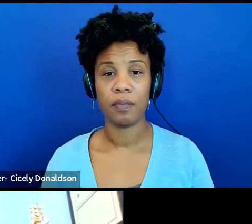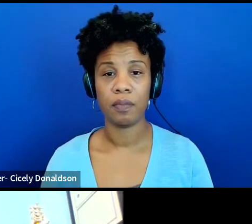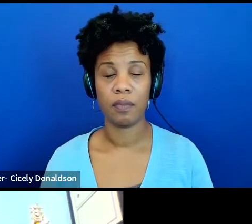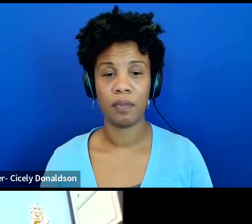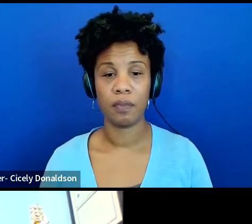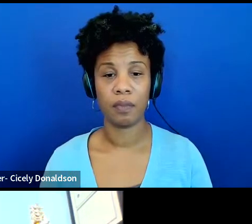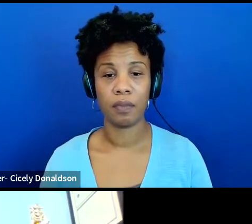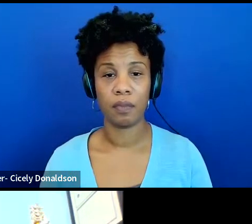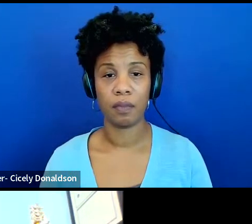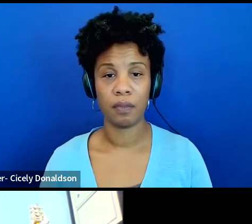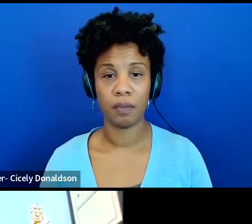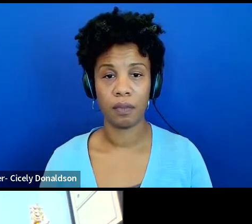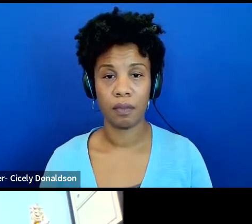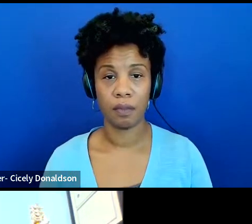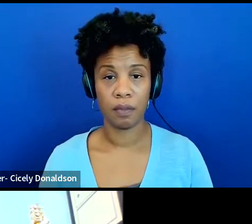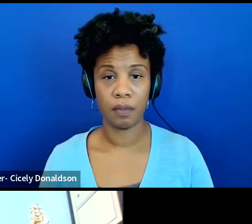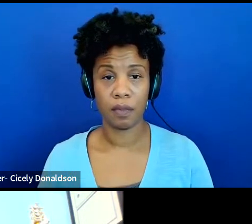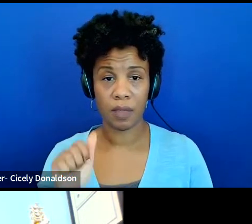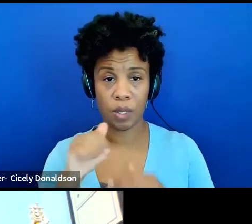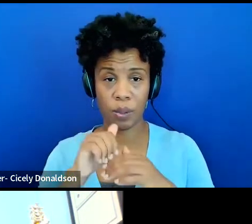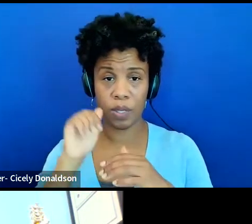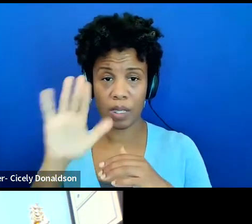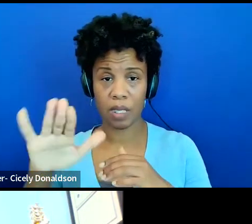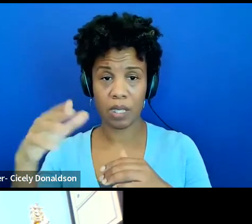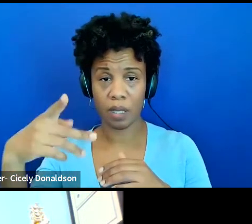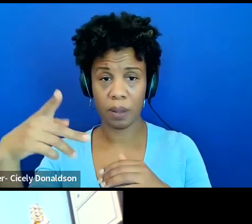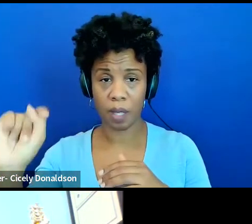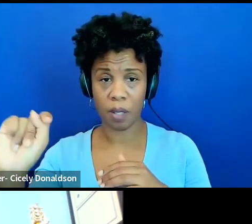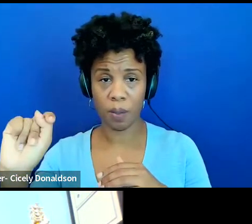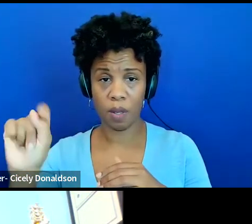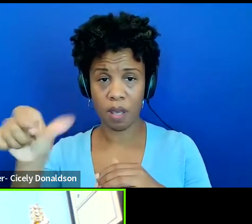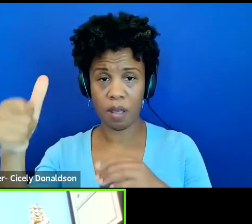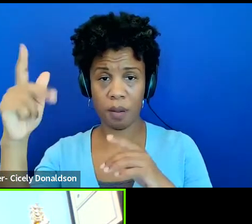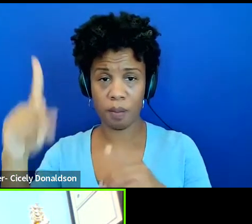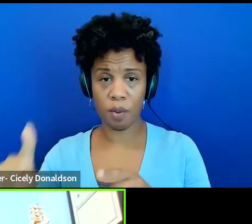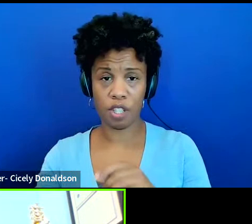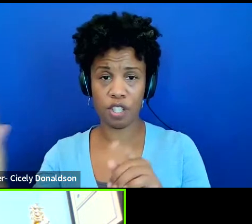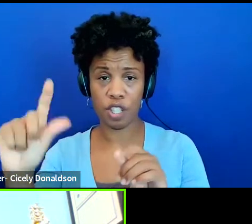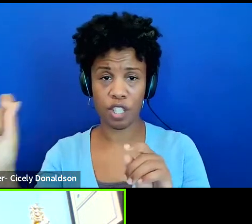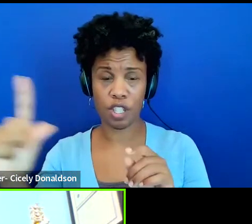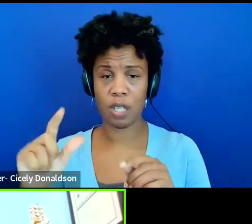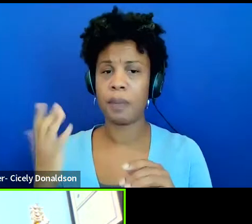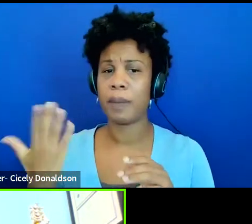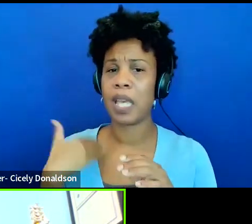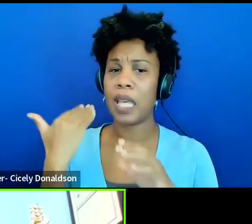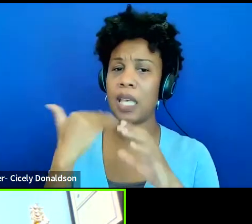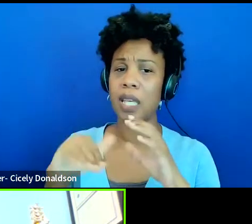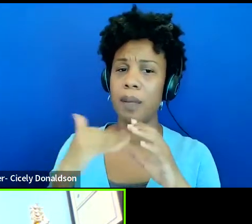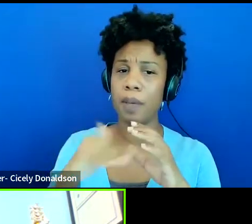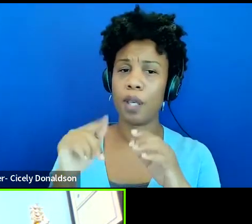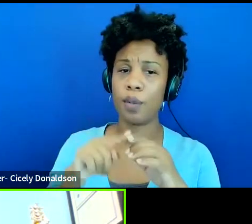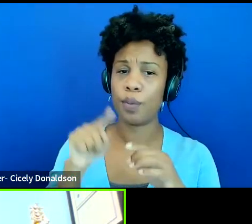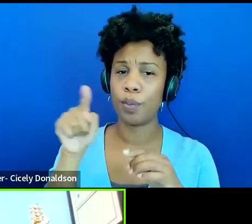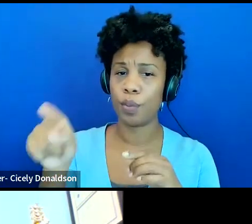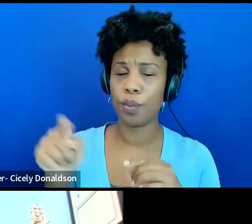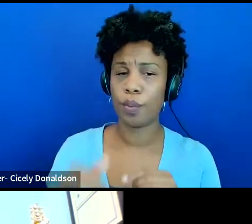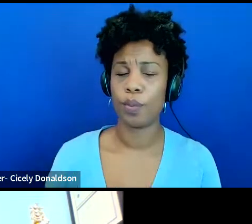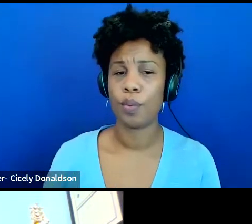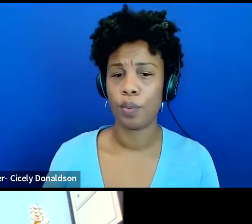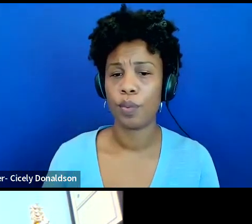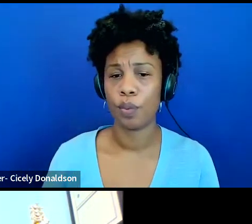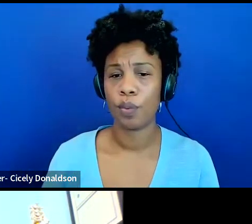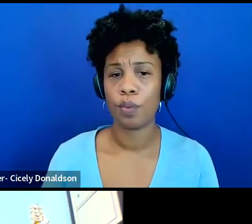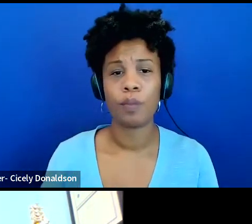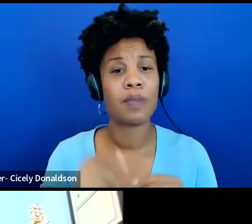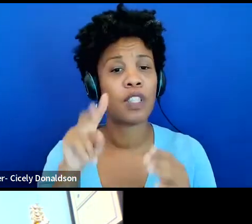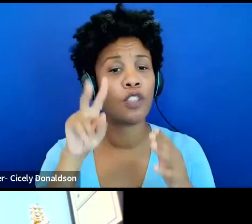Can you share the PowerPoint with someone else and they just share it while you... Maybe I can email it to you. All right, check